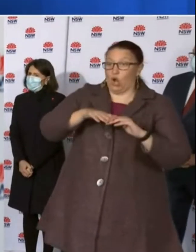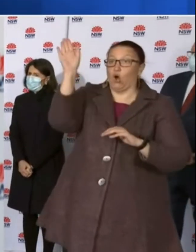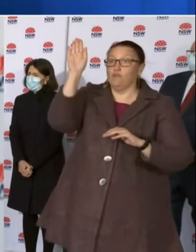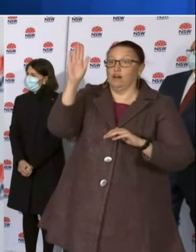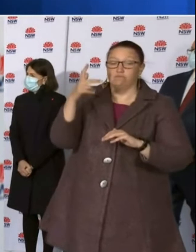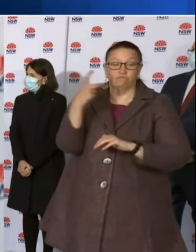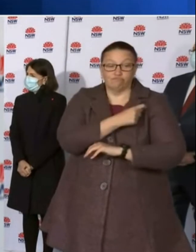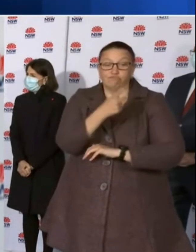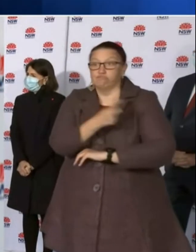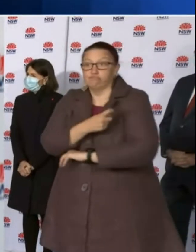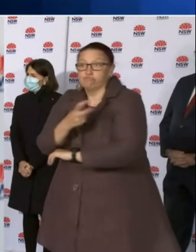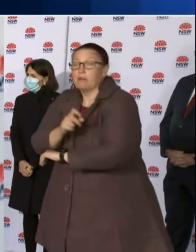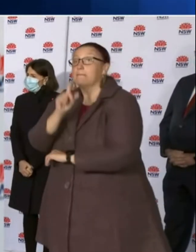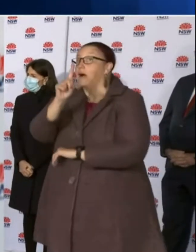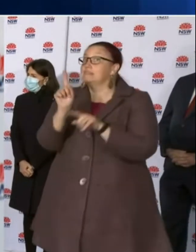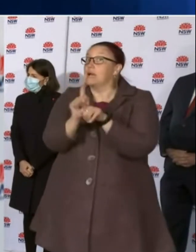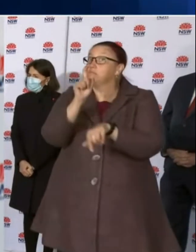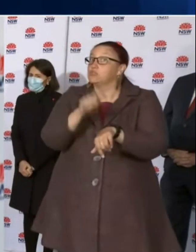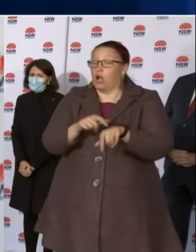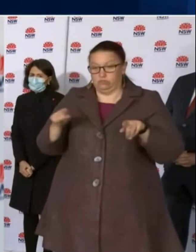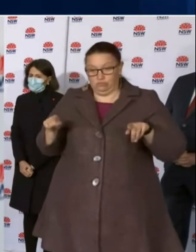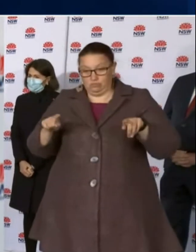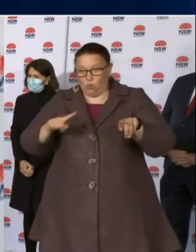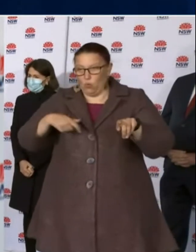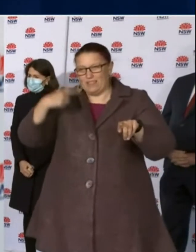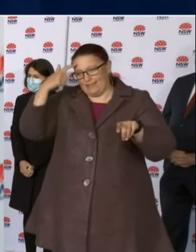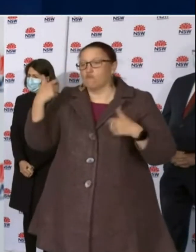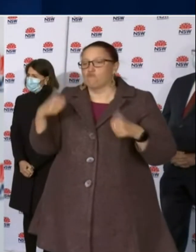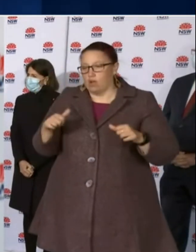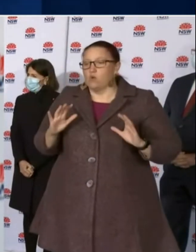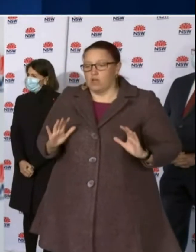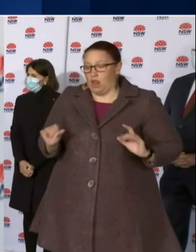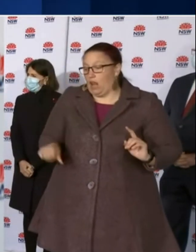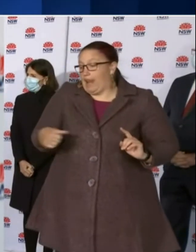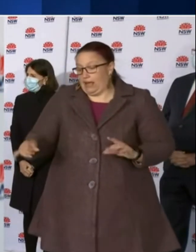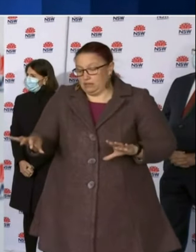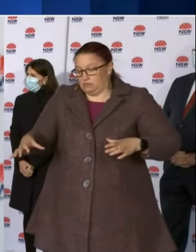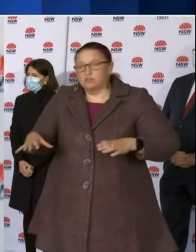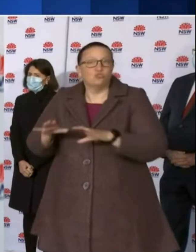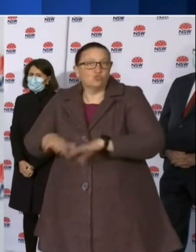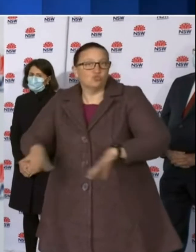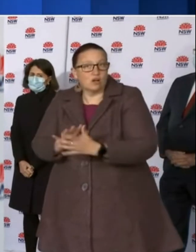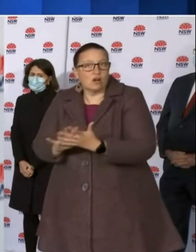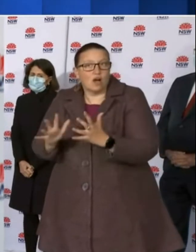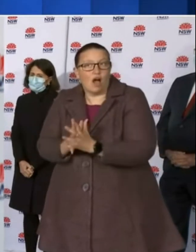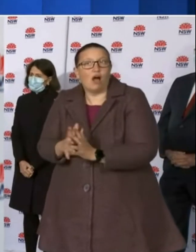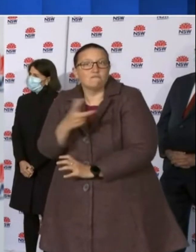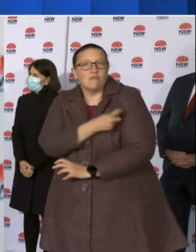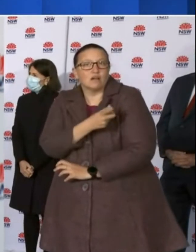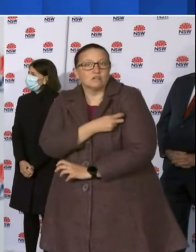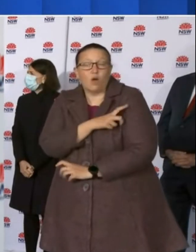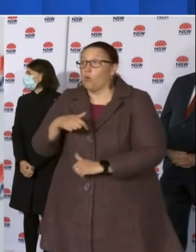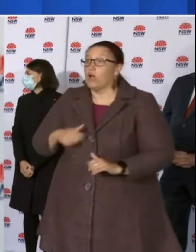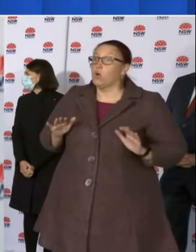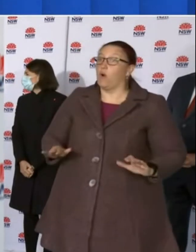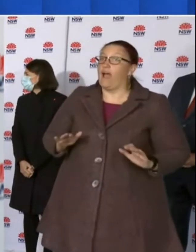concurrently, as you'd expect us to do, is we're thinking about the next group that we want to vaccinate. And I think you'd expect us to do that planning, but